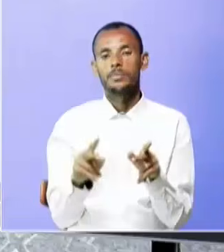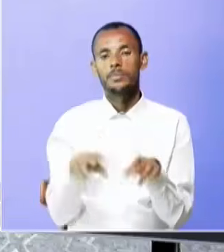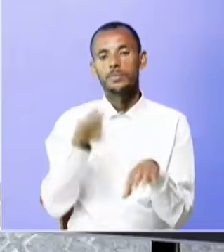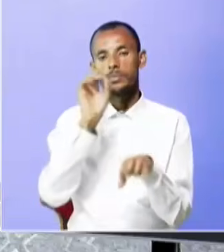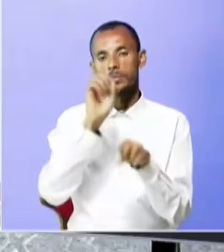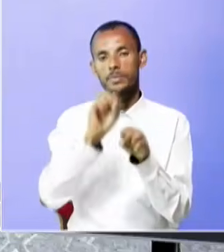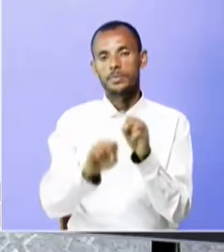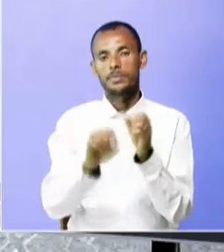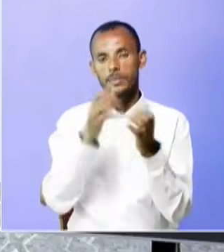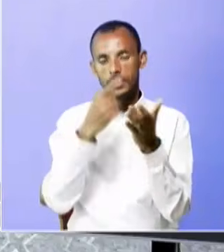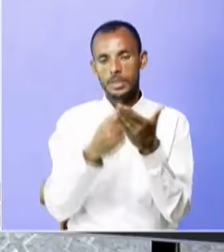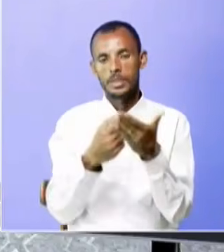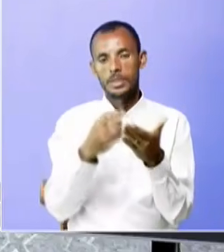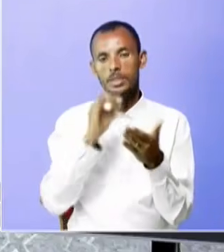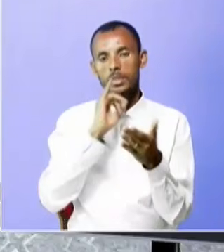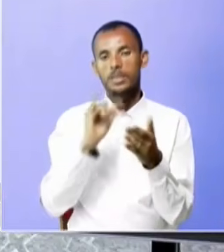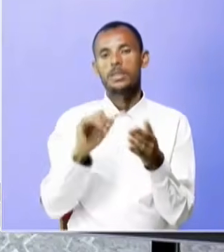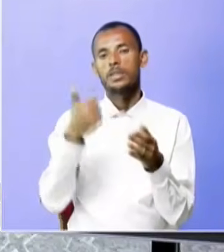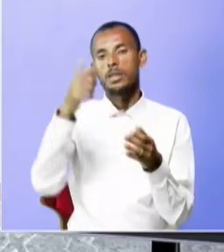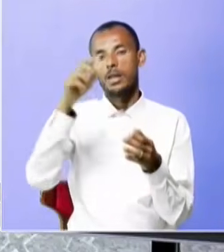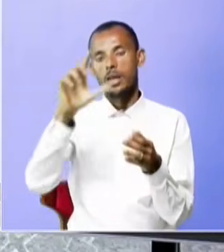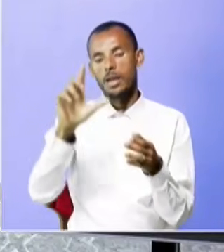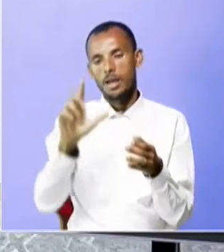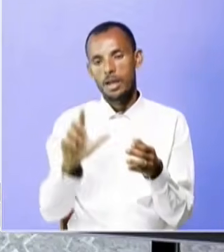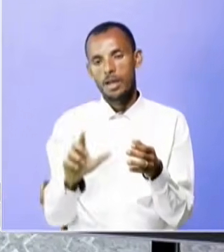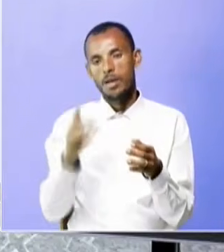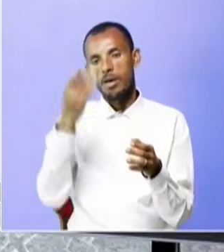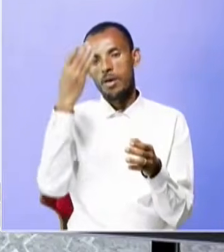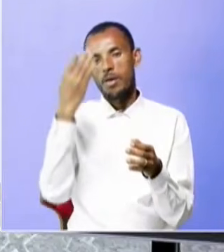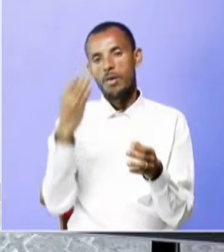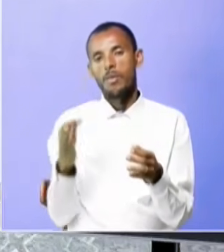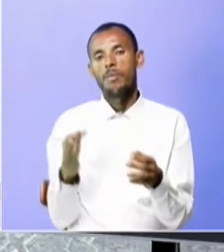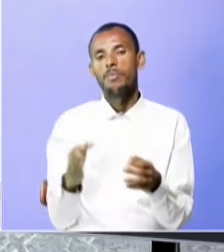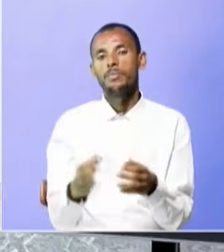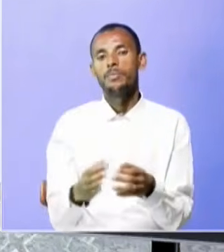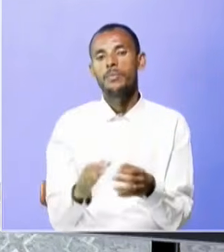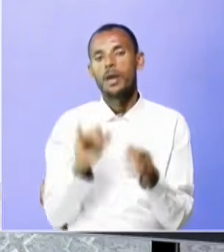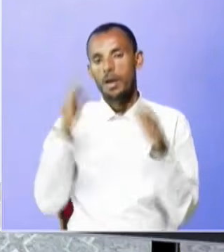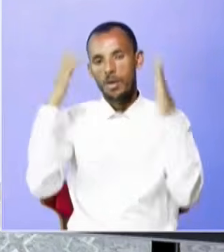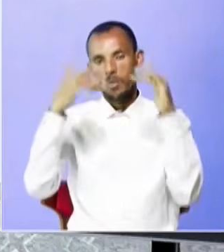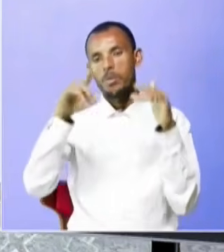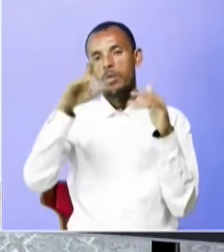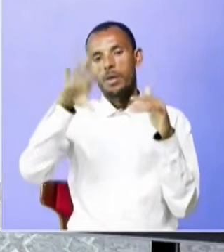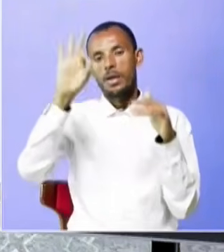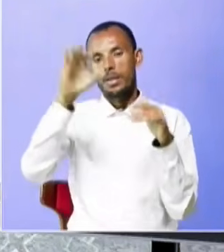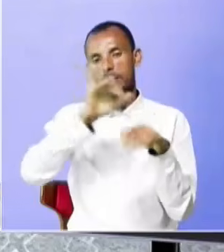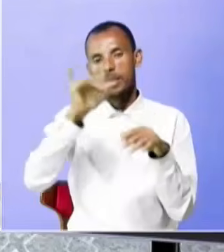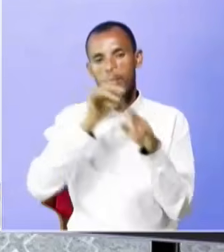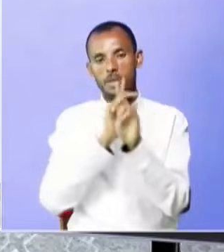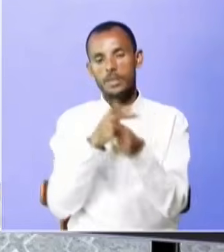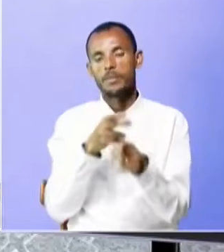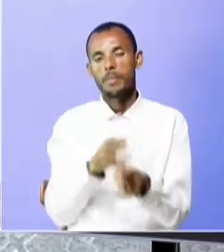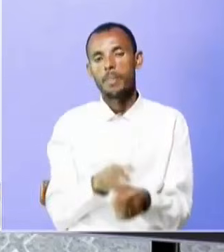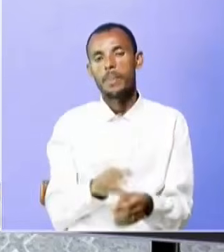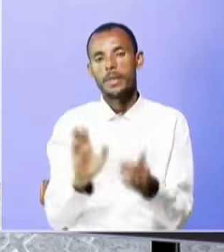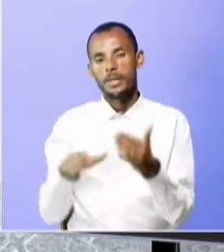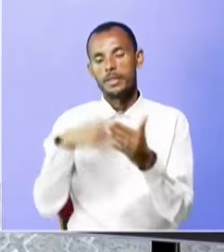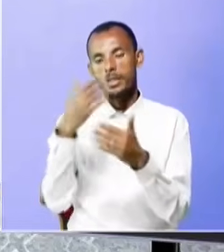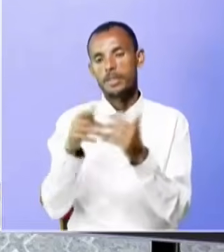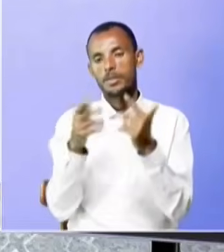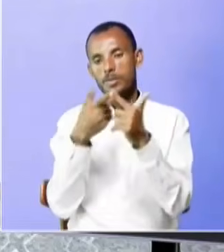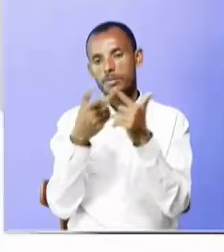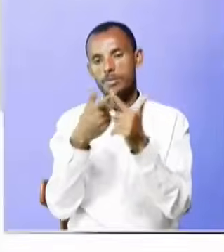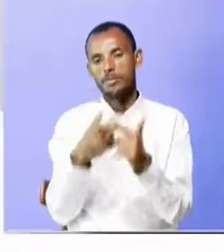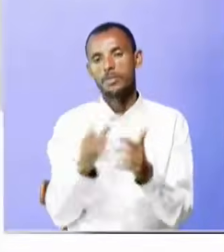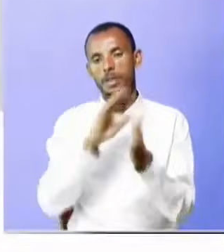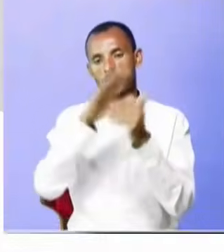so this is the lateral surface area. I hope you got the same answer. The next one is